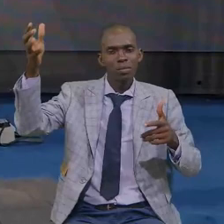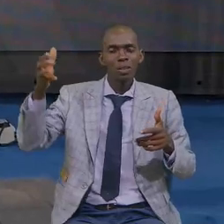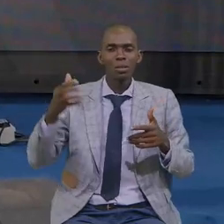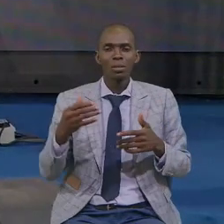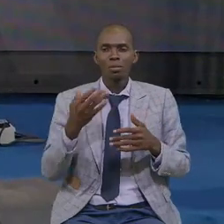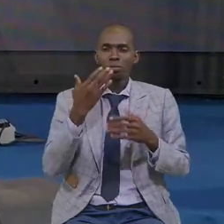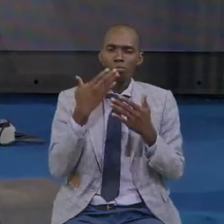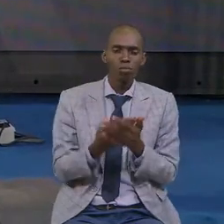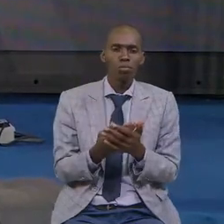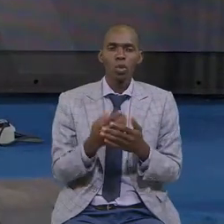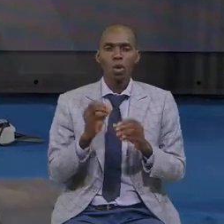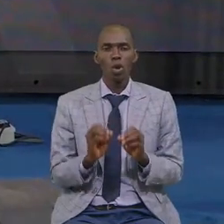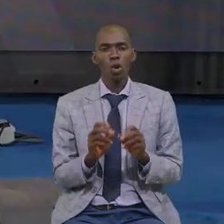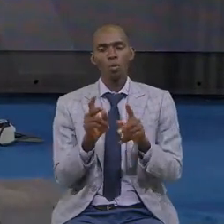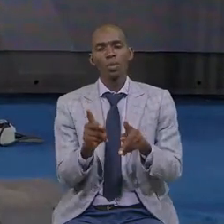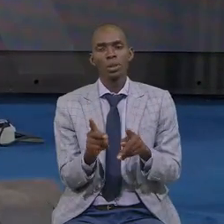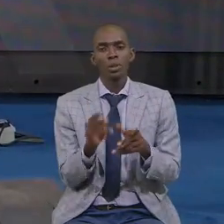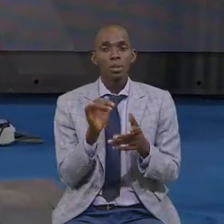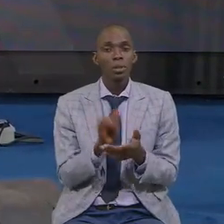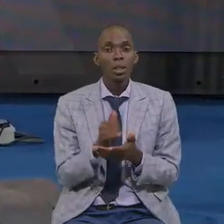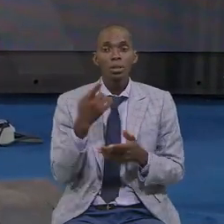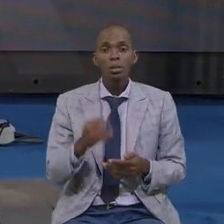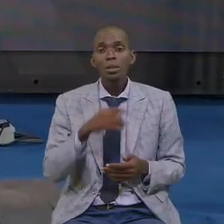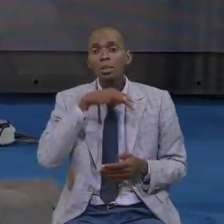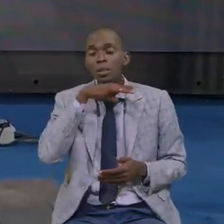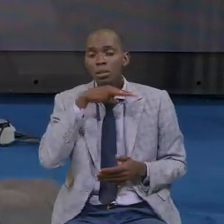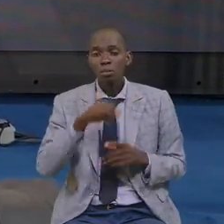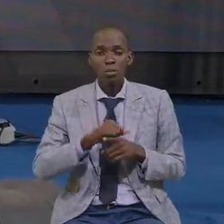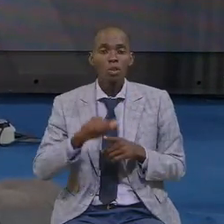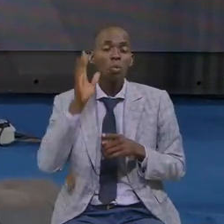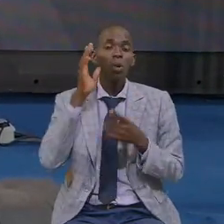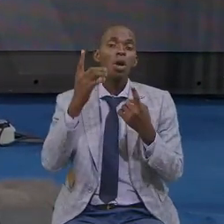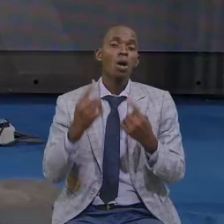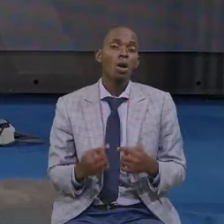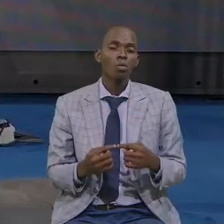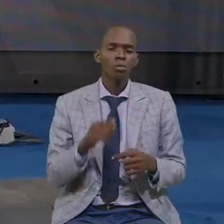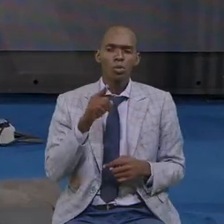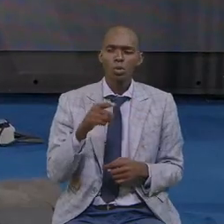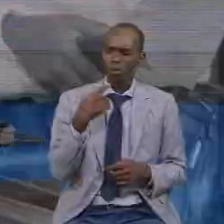opportunity that the corruption will come? You will say no.